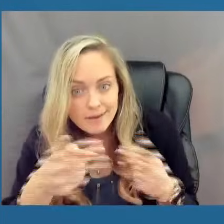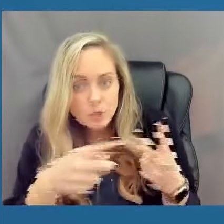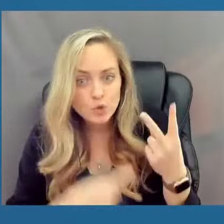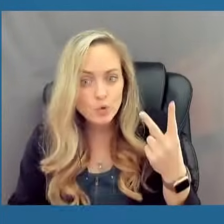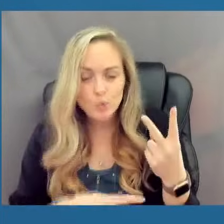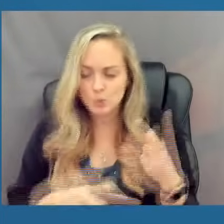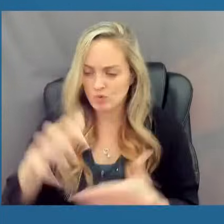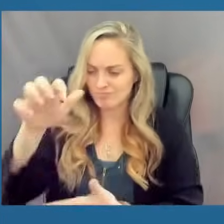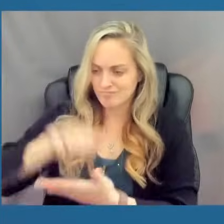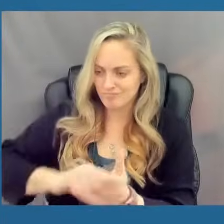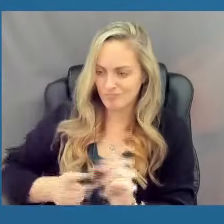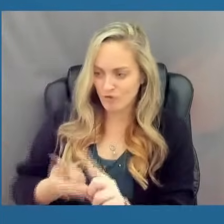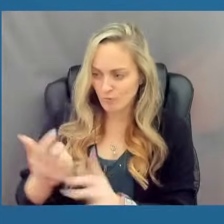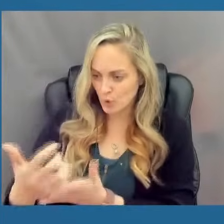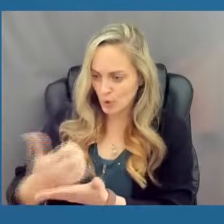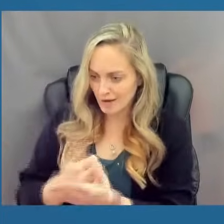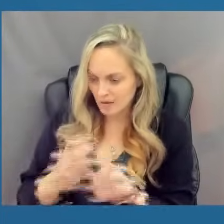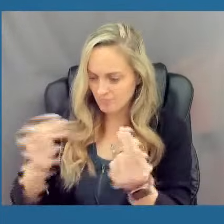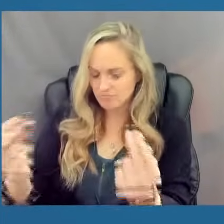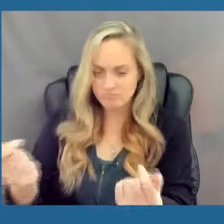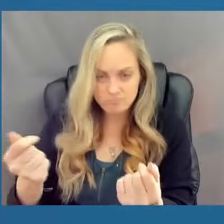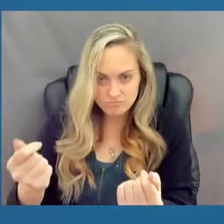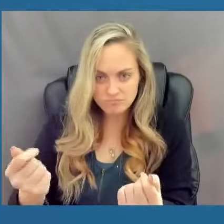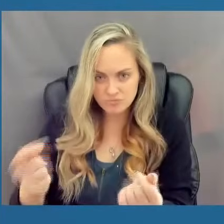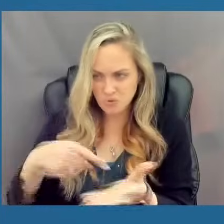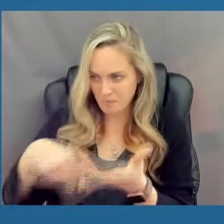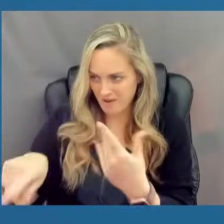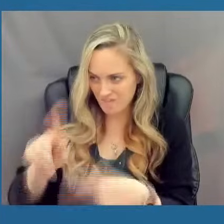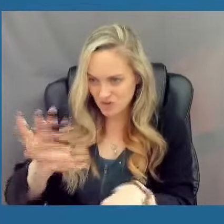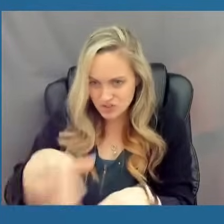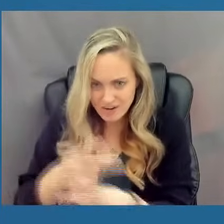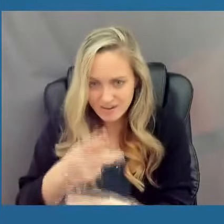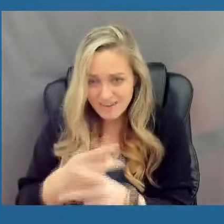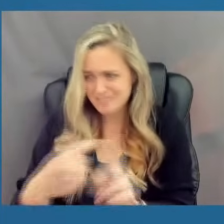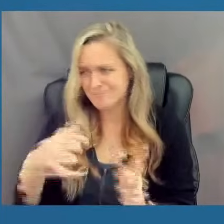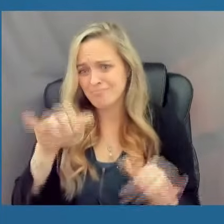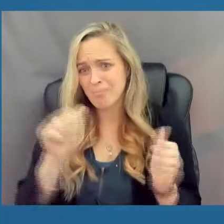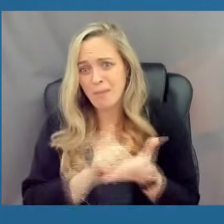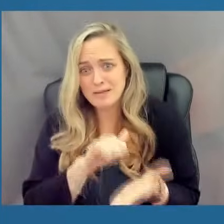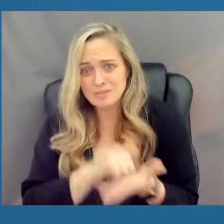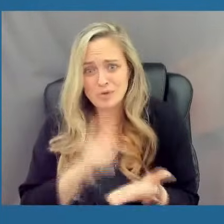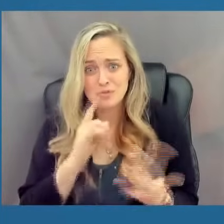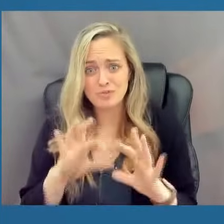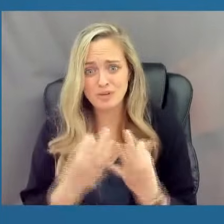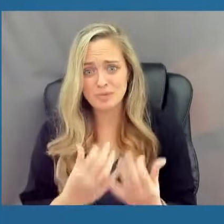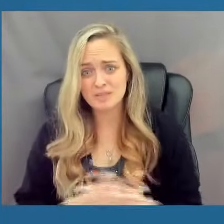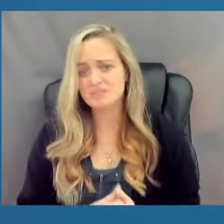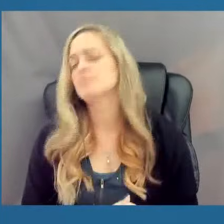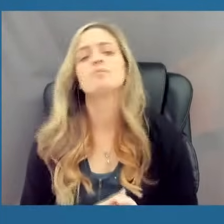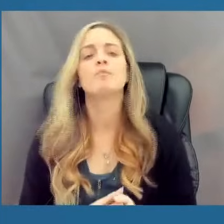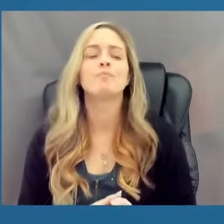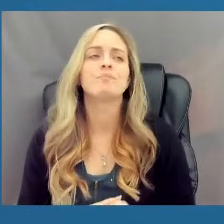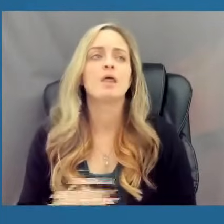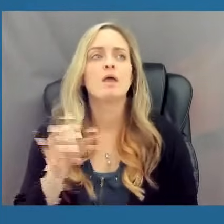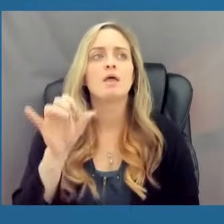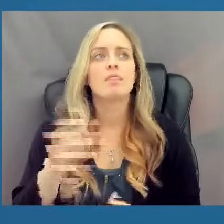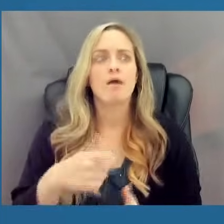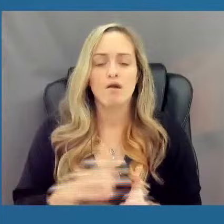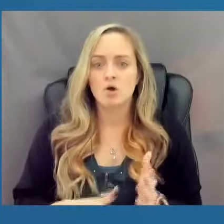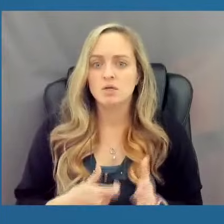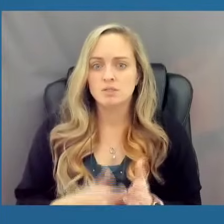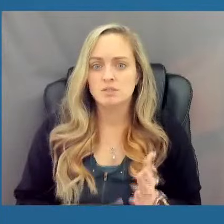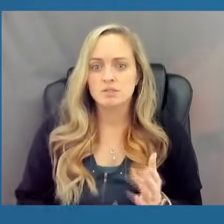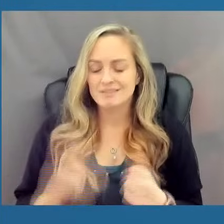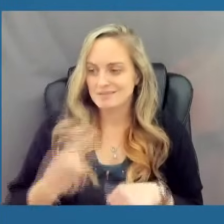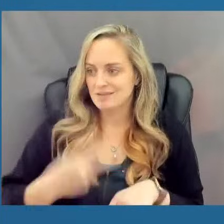out of your income right off the bat. And it's impossible for families. And that cost is twice the